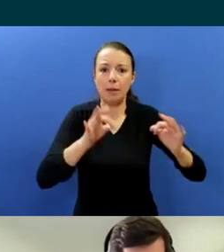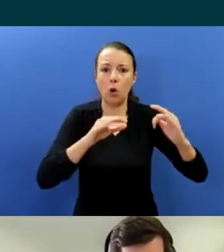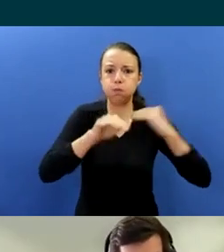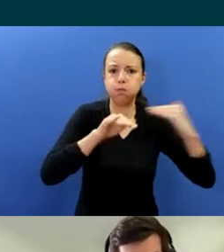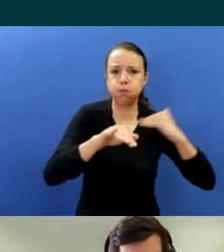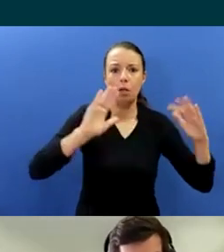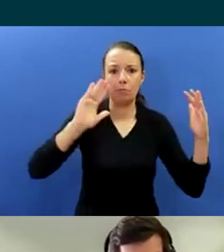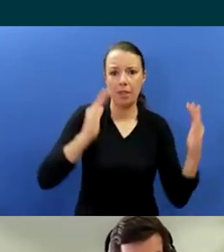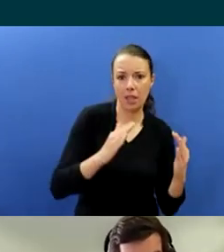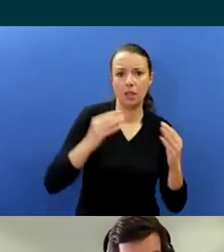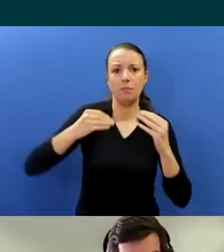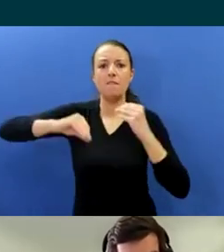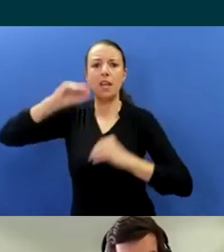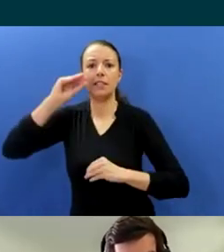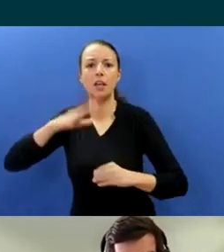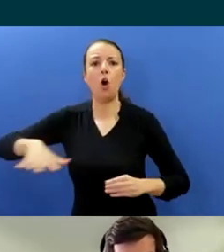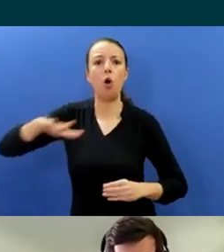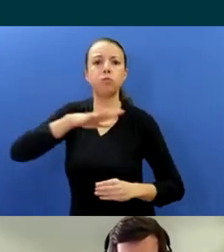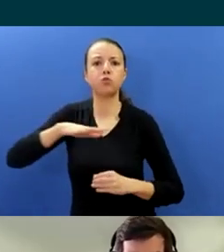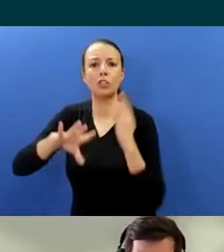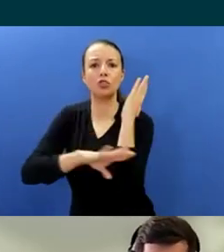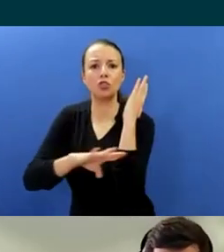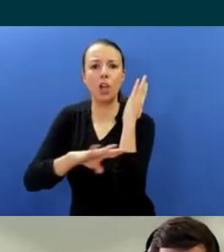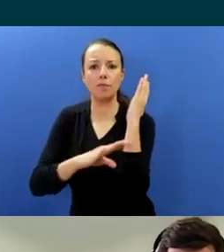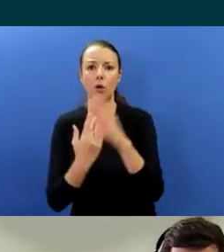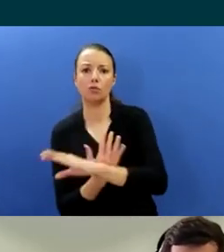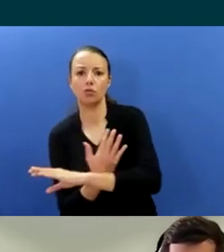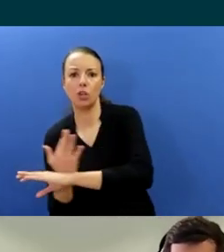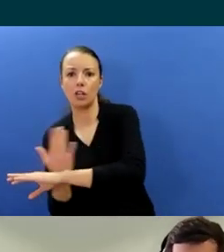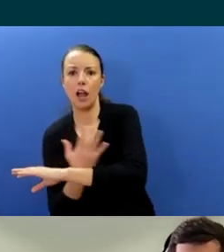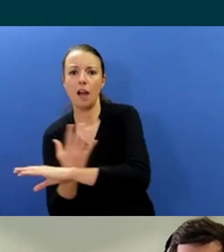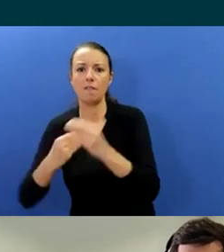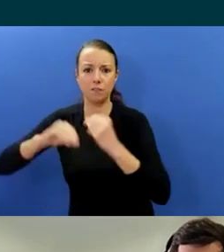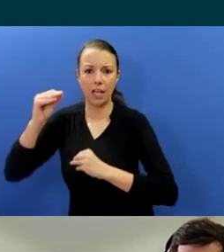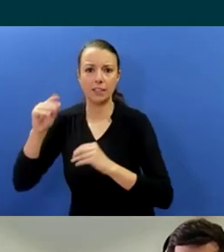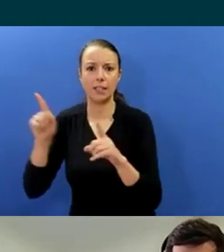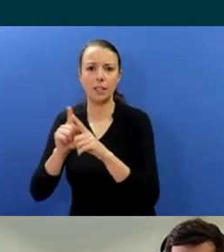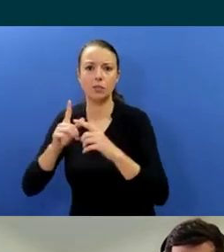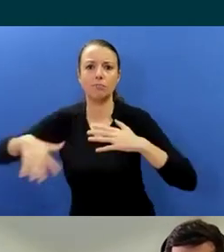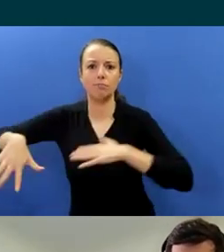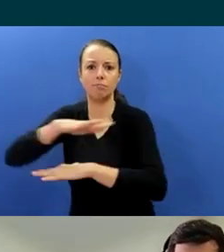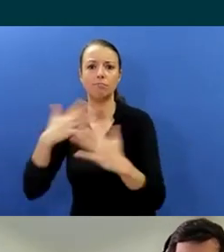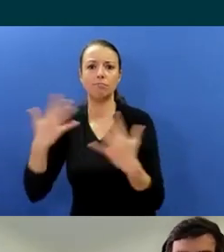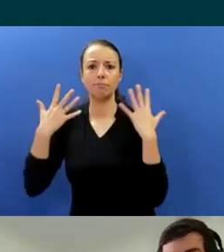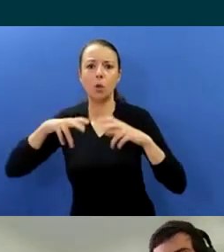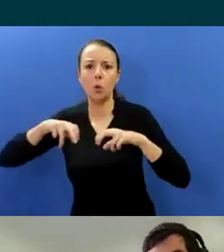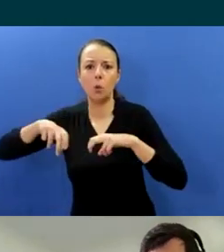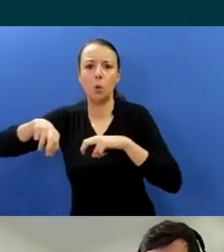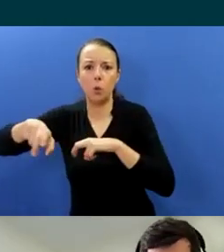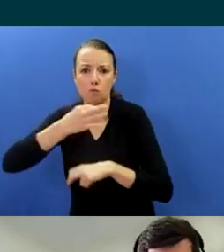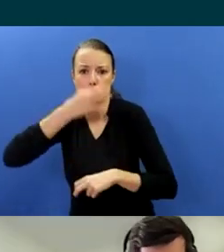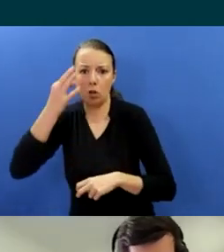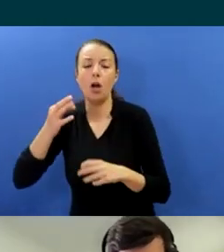spaces. In Zurich, we talk about neighborhood blocks, and the first 2 pilot projects are